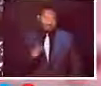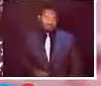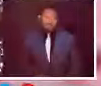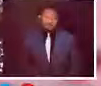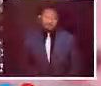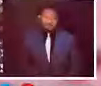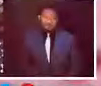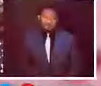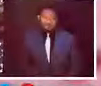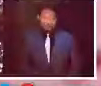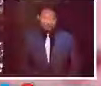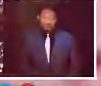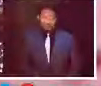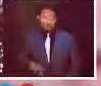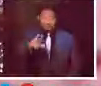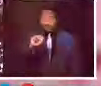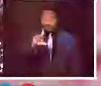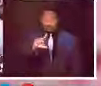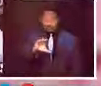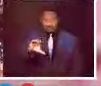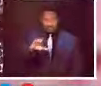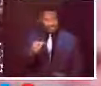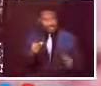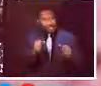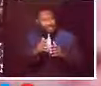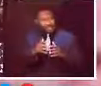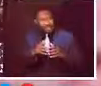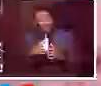it's okay. NDC in this chamber is 183.